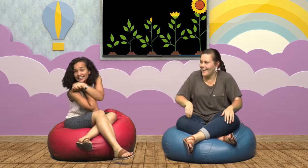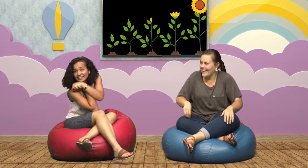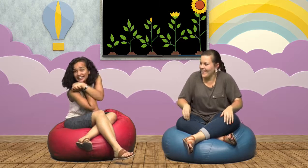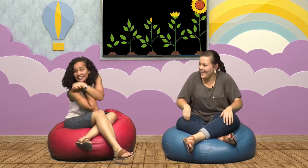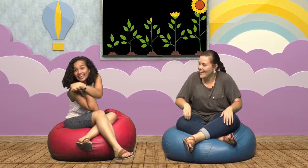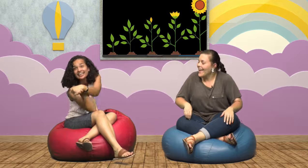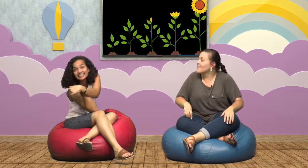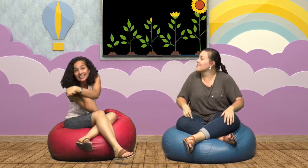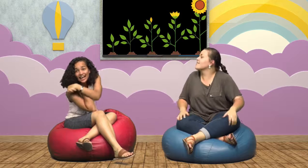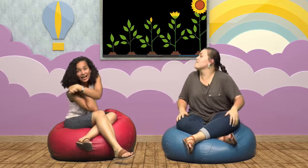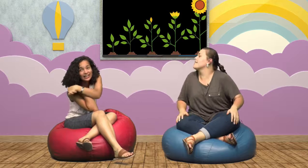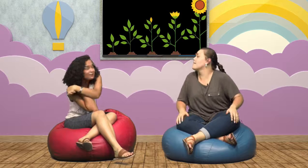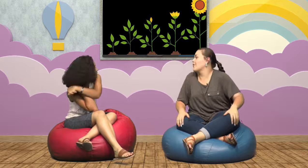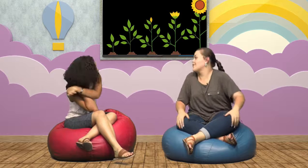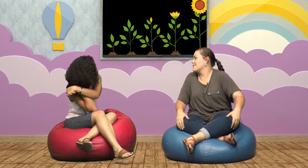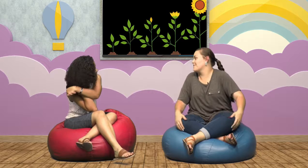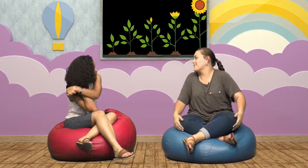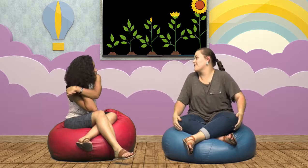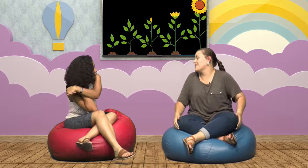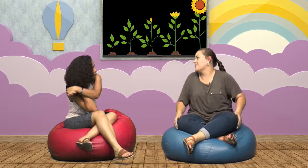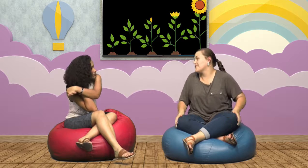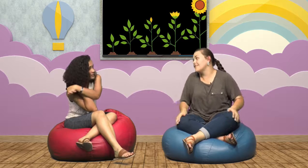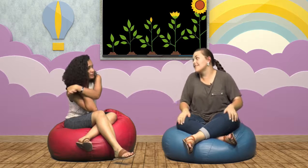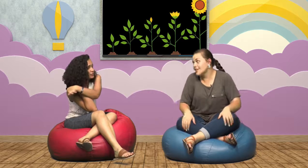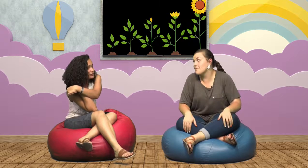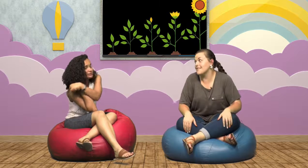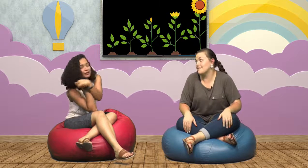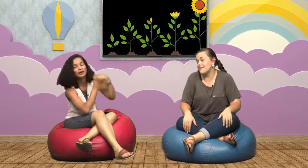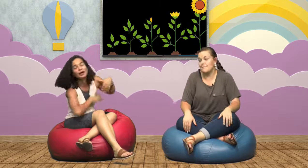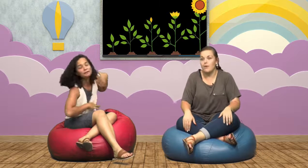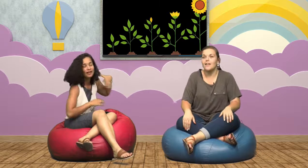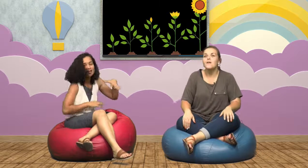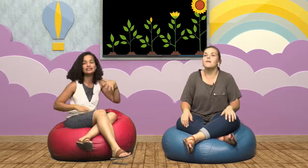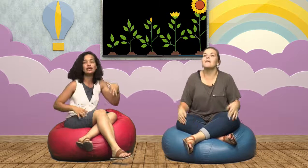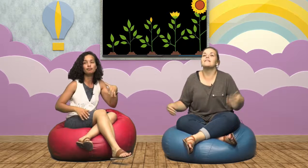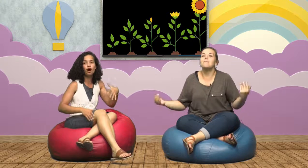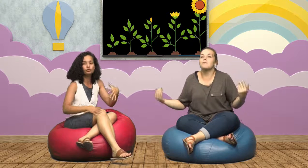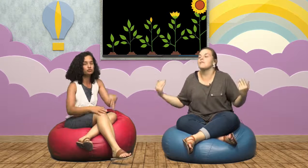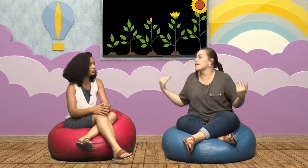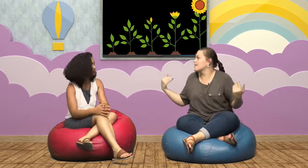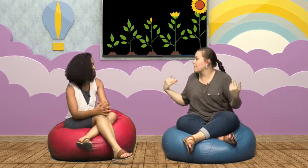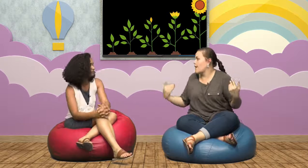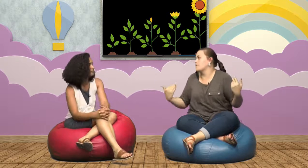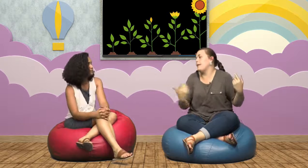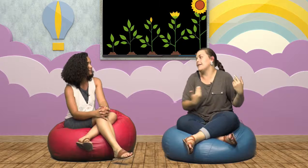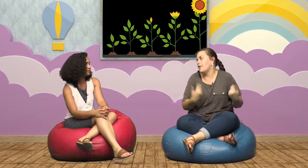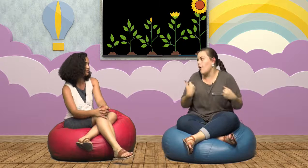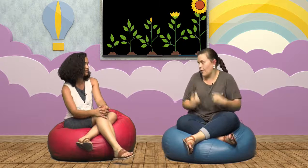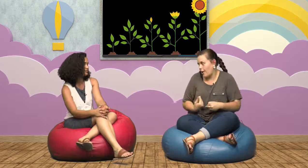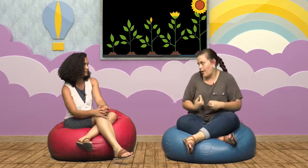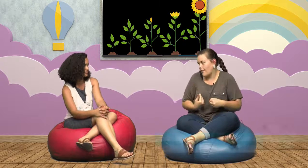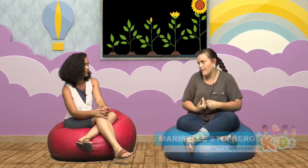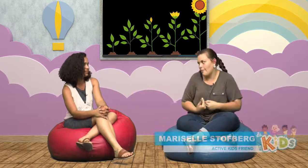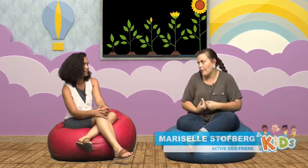want to. We're just going to be teapots. Are we just going to be teapots? Just going to be teapots. We can be a teapot with like sunflowers